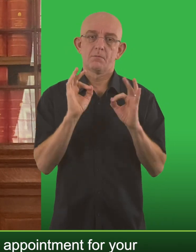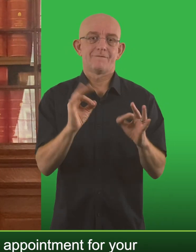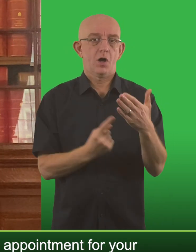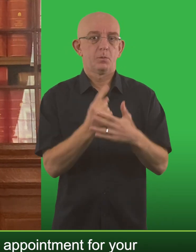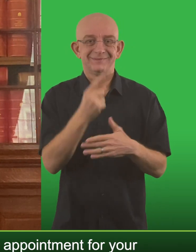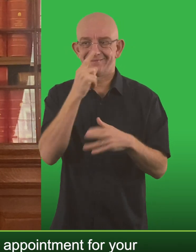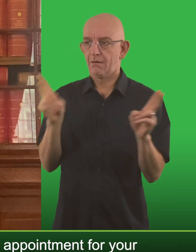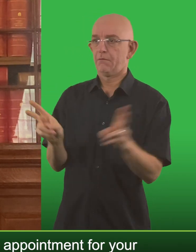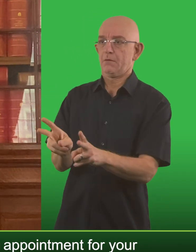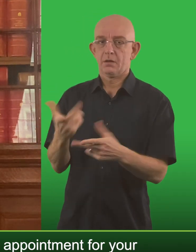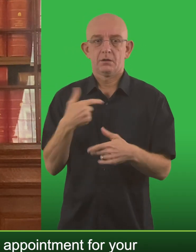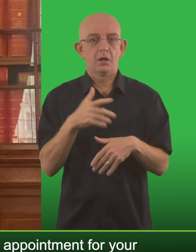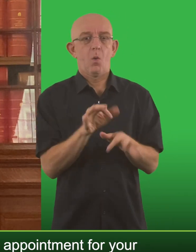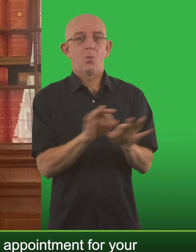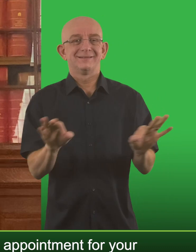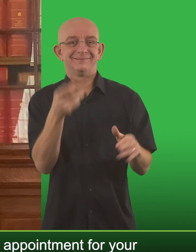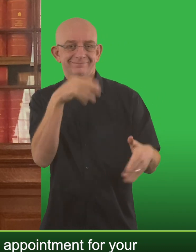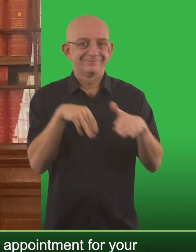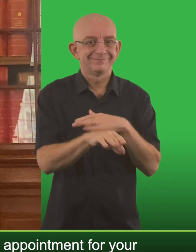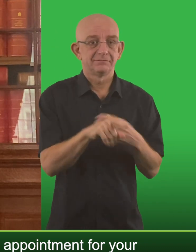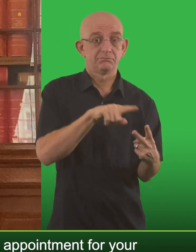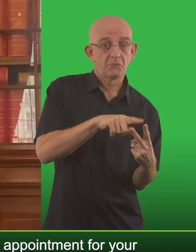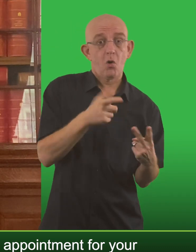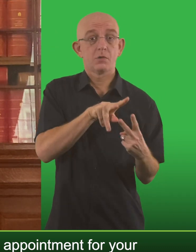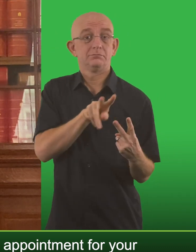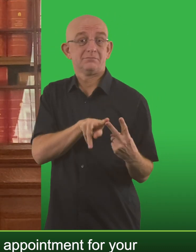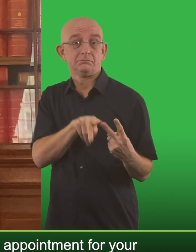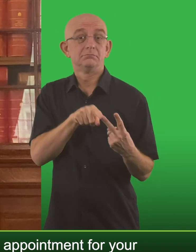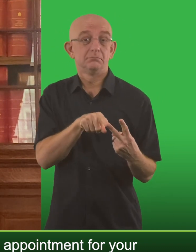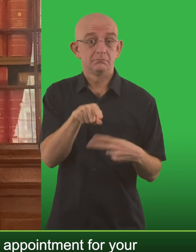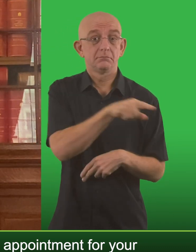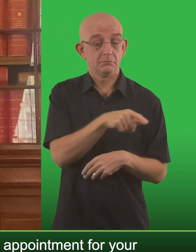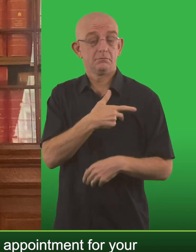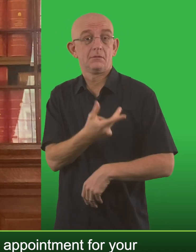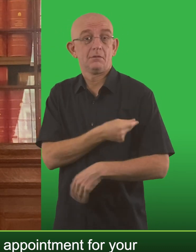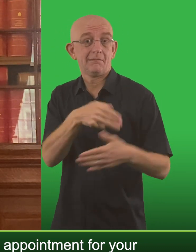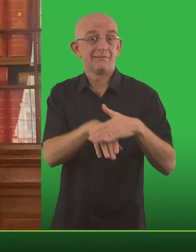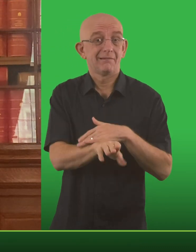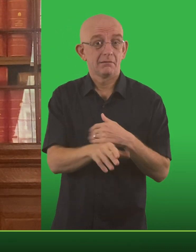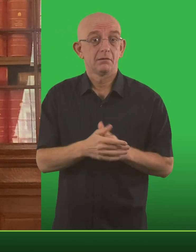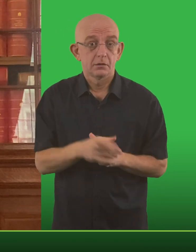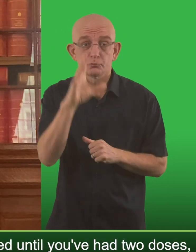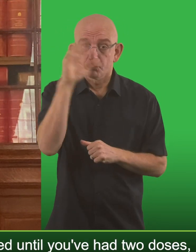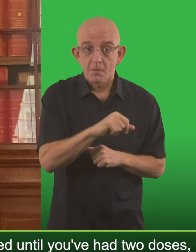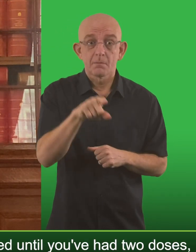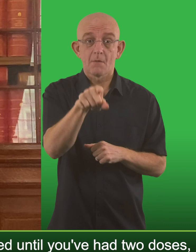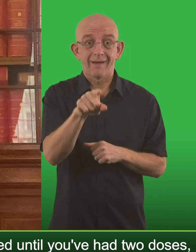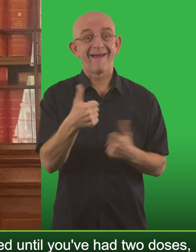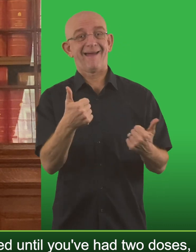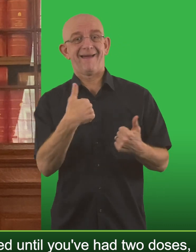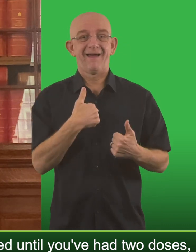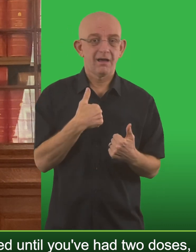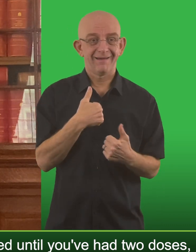perfect opportunity to make an appointment for your first or second jab, or pop in to one of the drop-ins. Please remember that